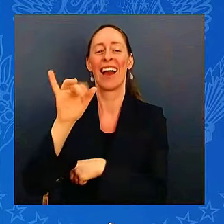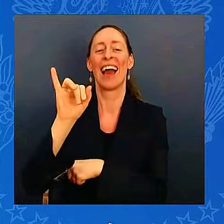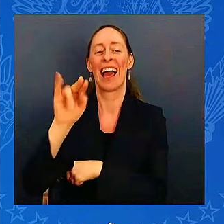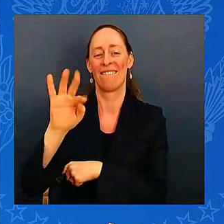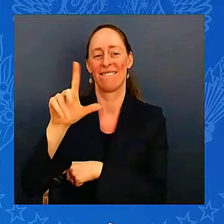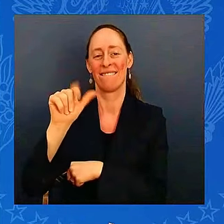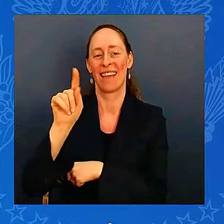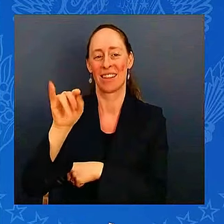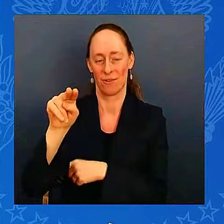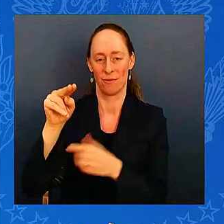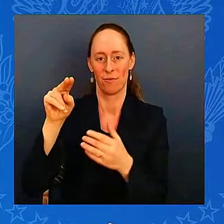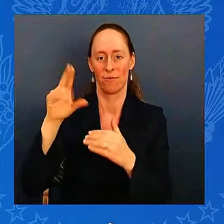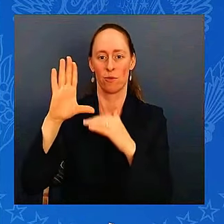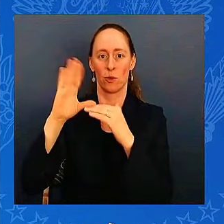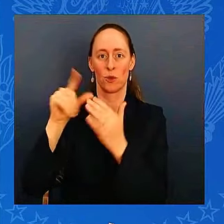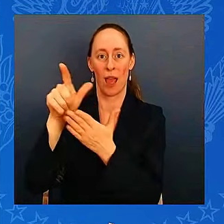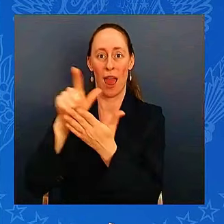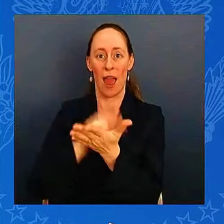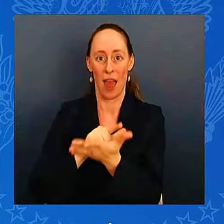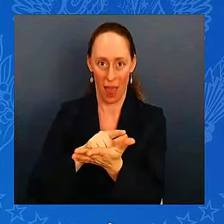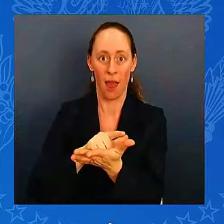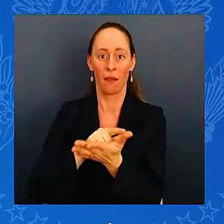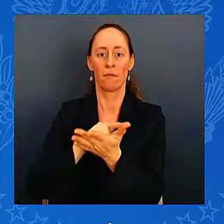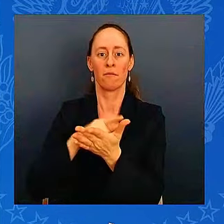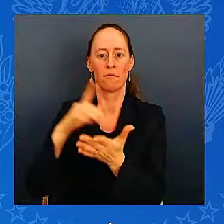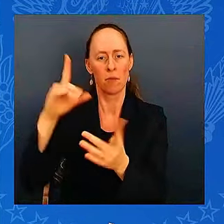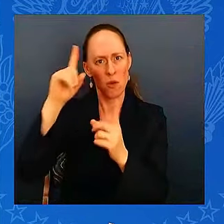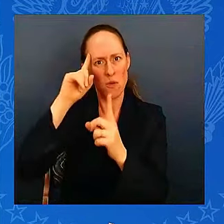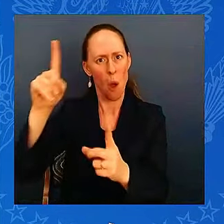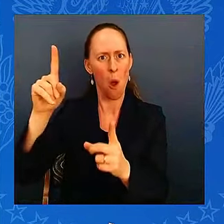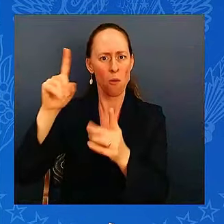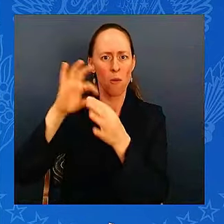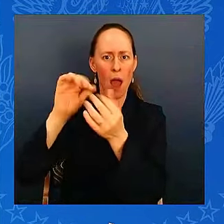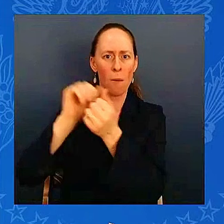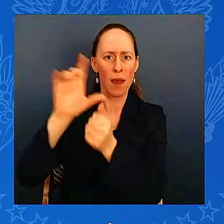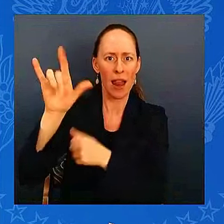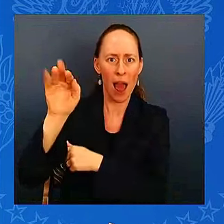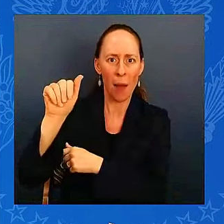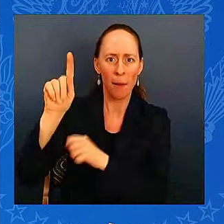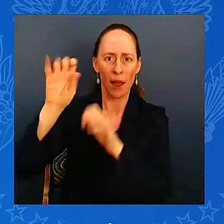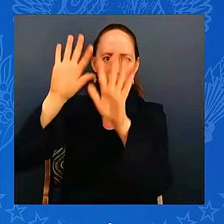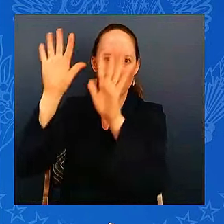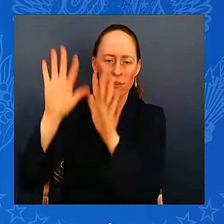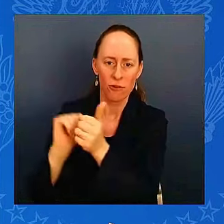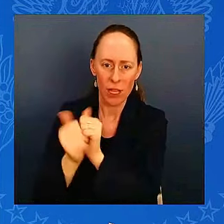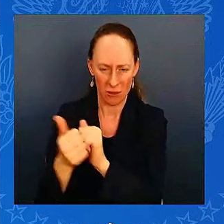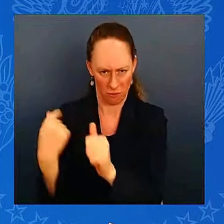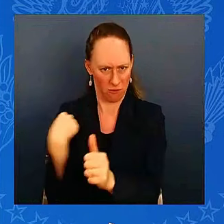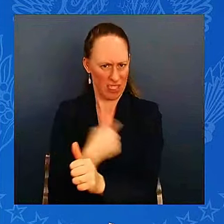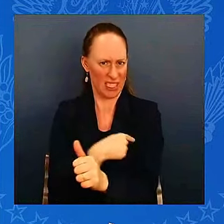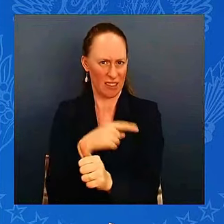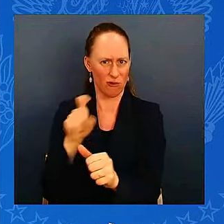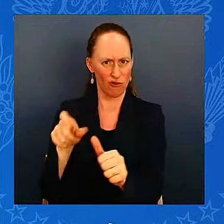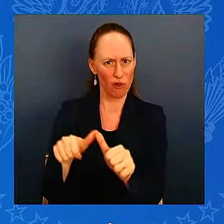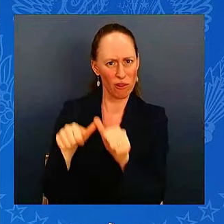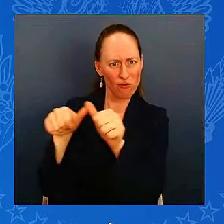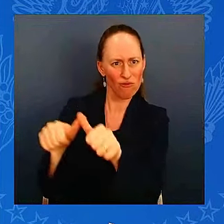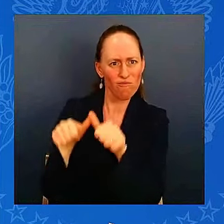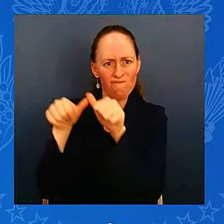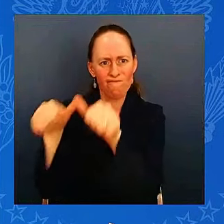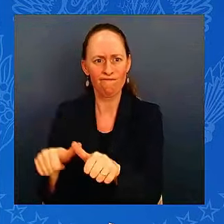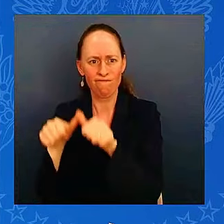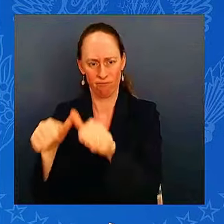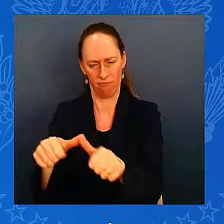to come, and it's up to all of us to build on it. I've been fortunate to call Michael a